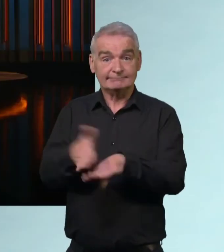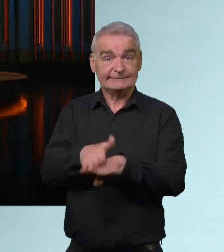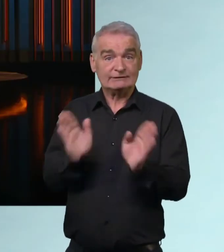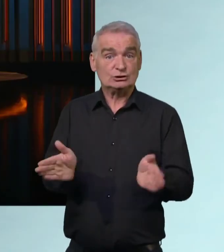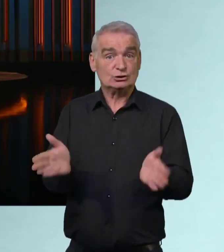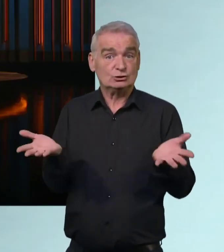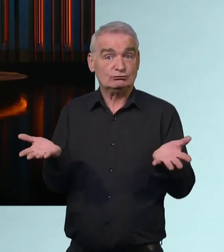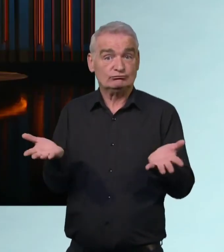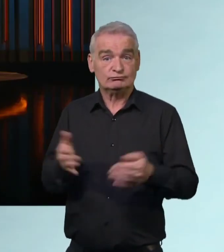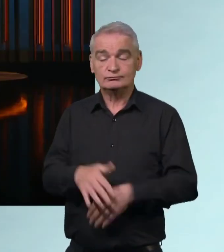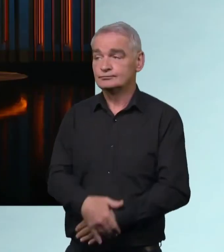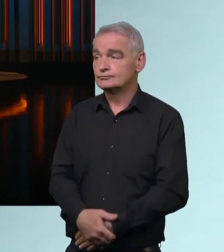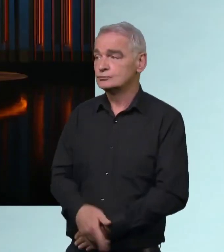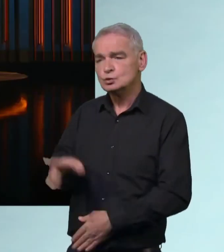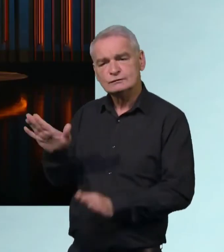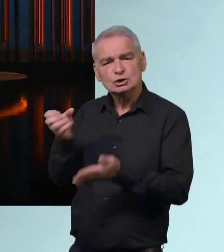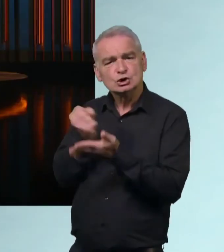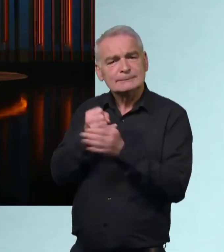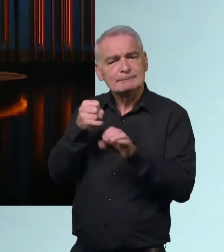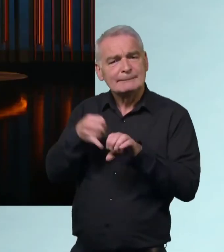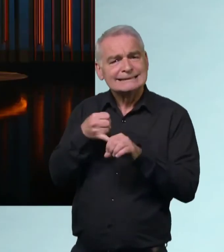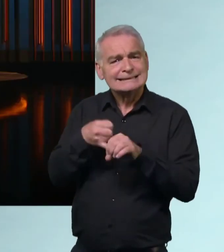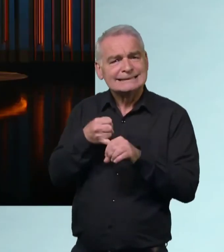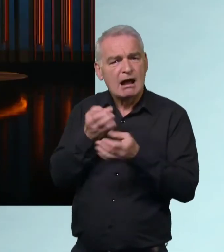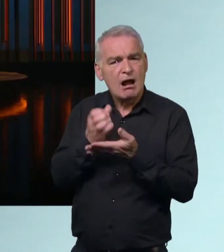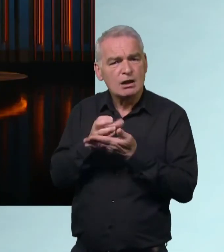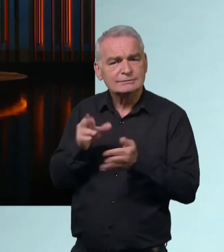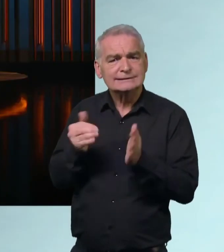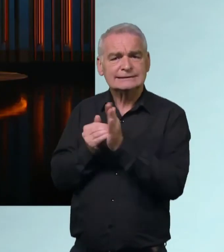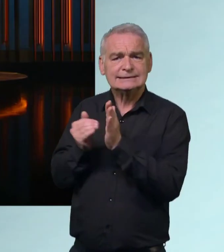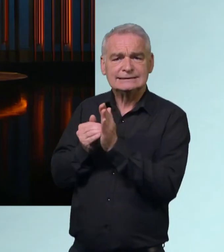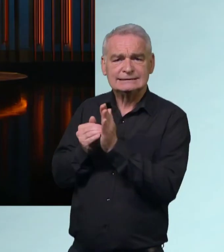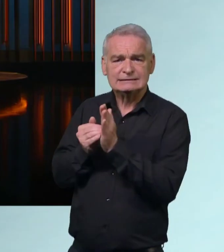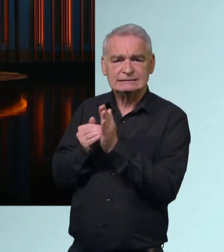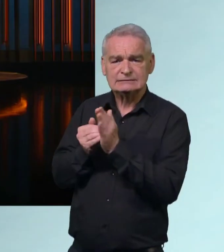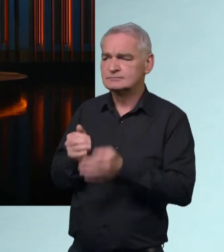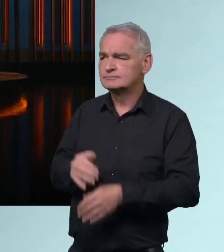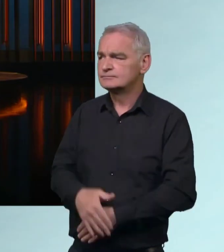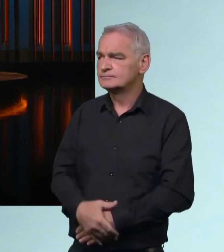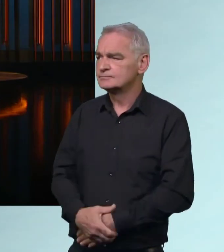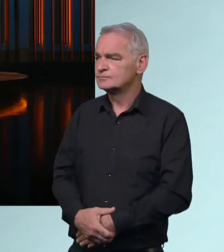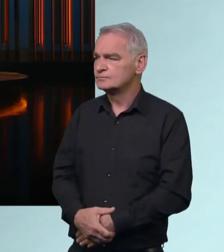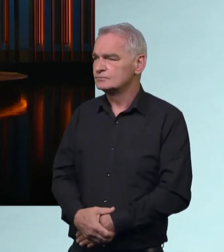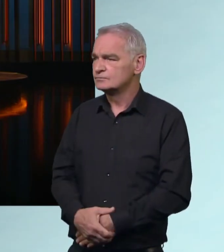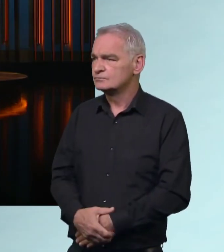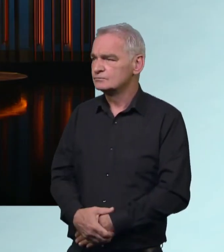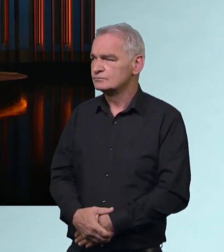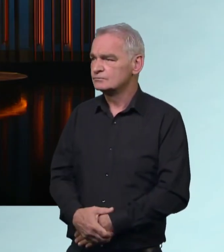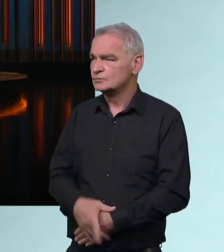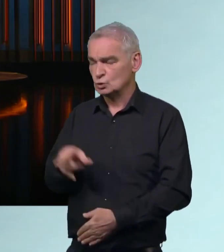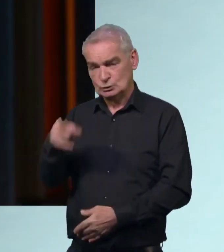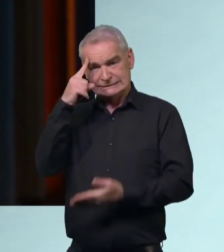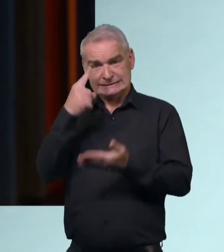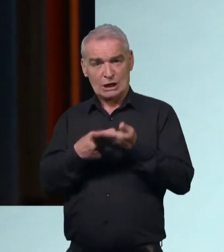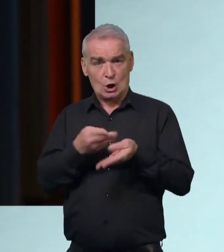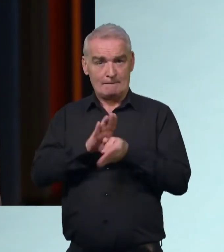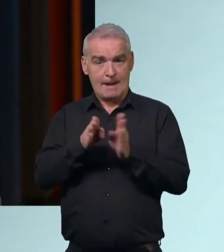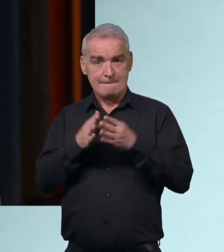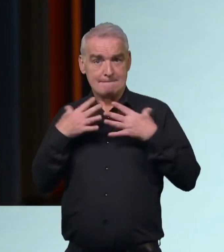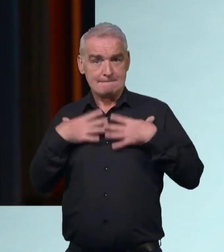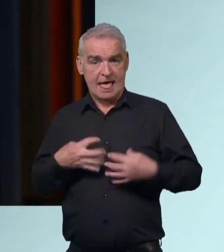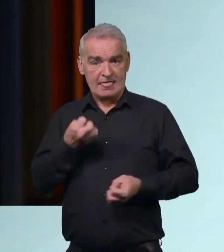college, was it? Yeah. Right, and then you have to decide, you know, some men decide to be gynecologists, some